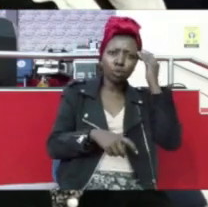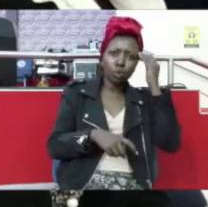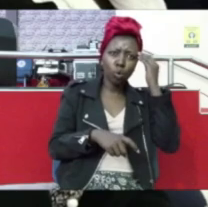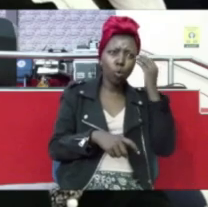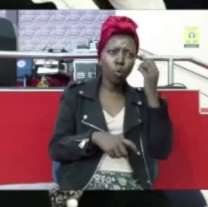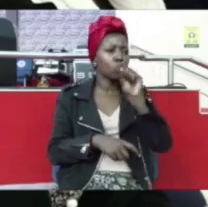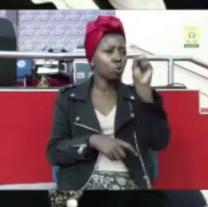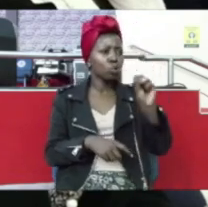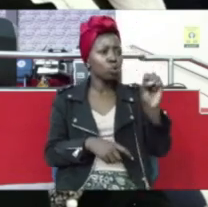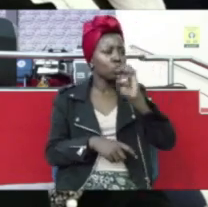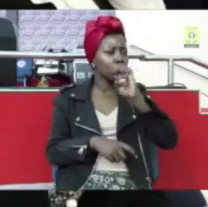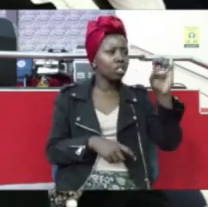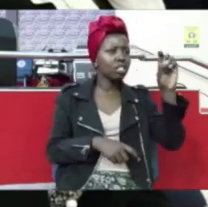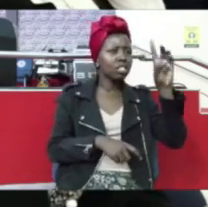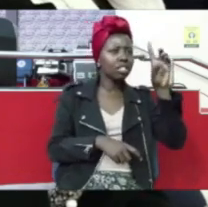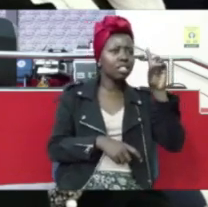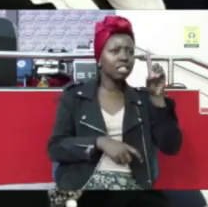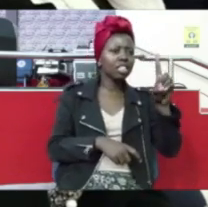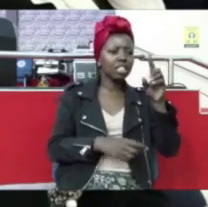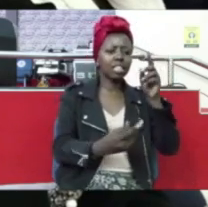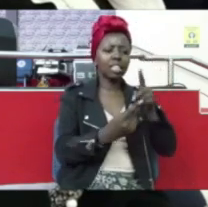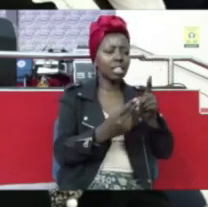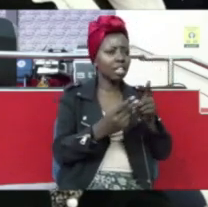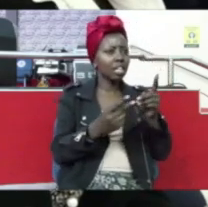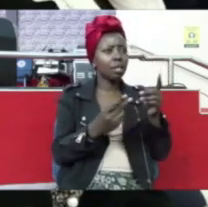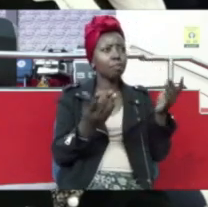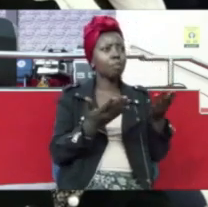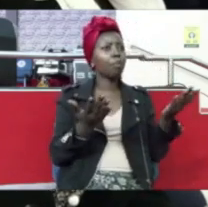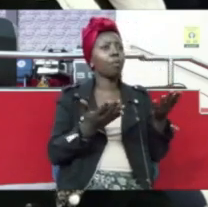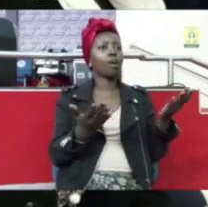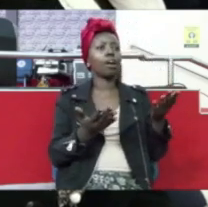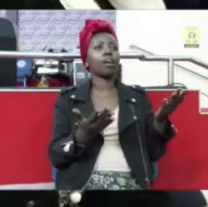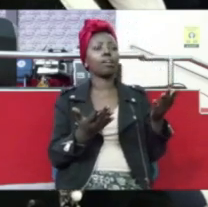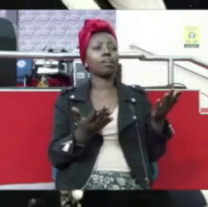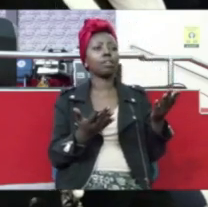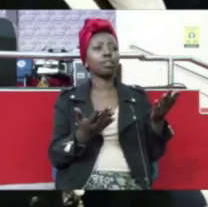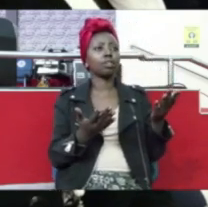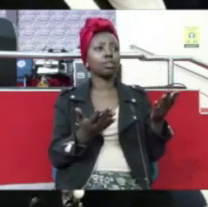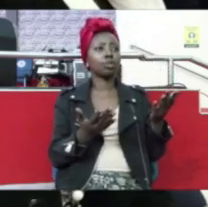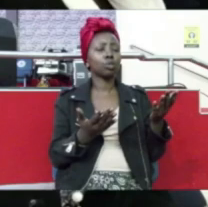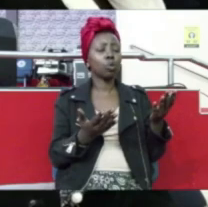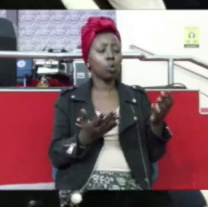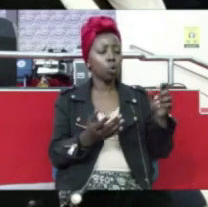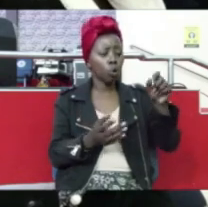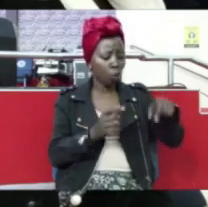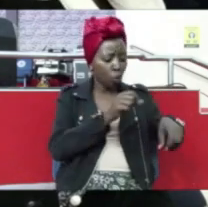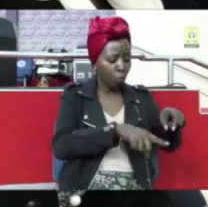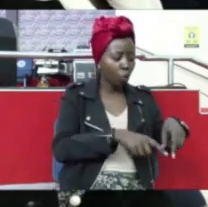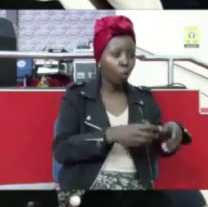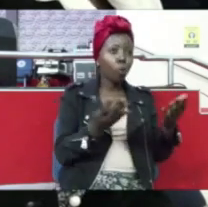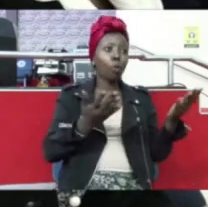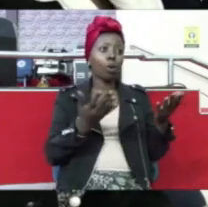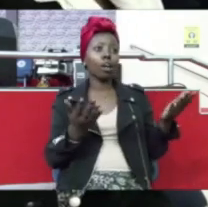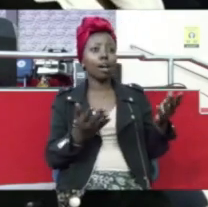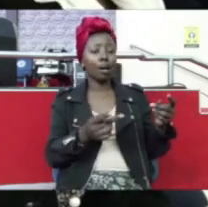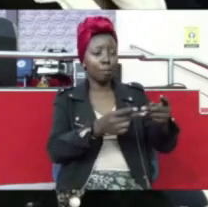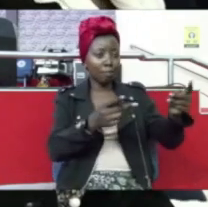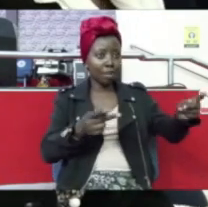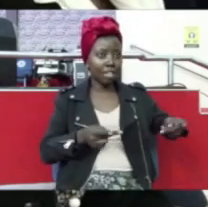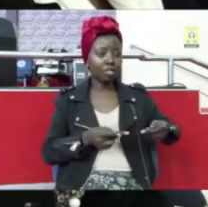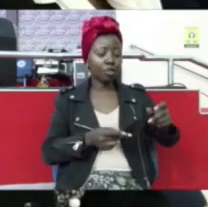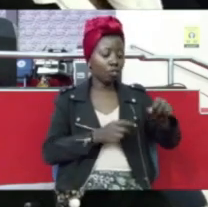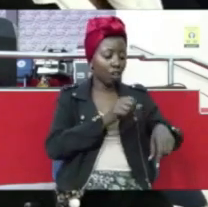sowing, where am I sowing it? That's what that is what we call the seed place. Unastahili kujua hii mbegu ambayo nataka